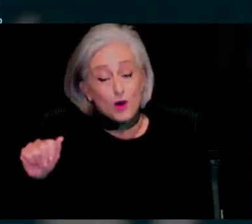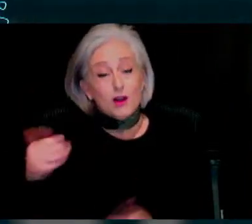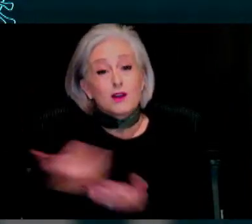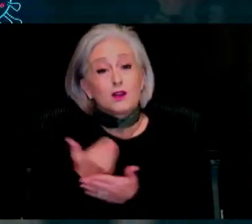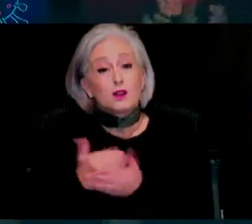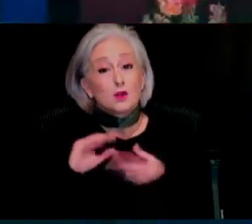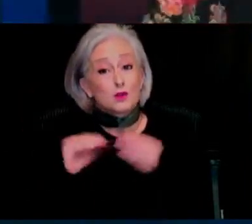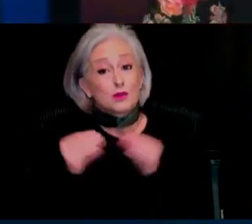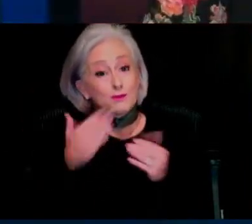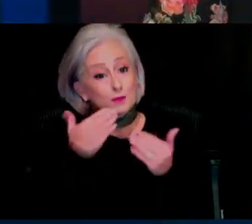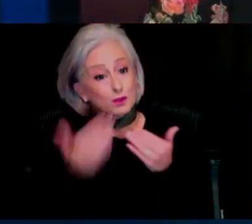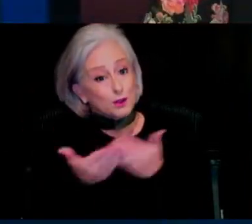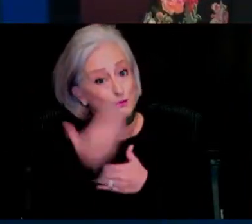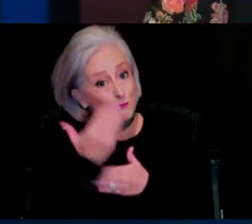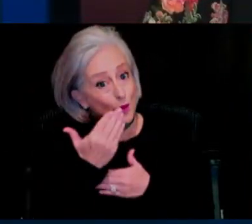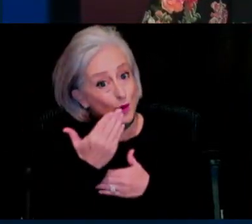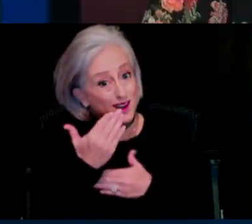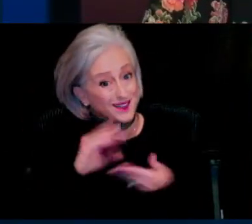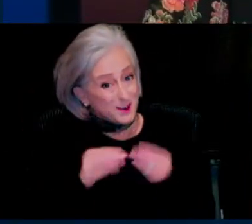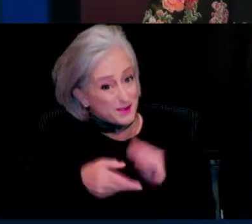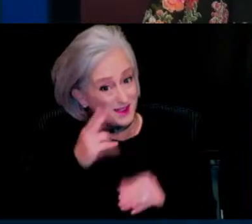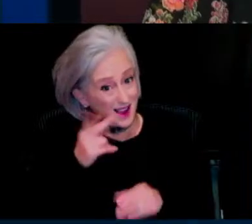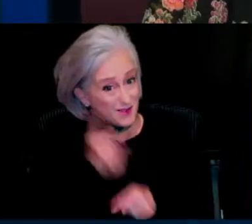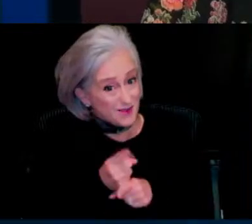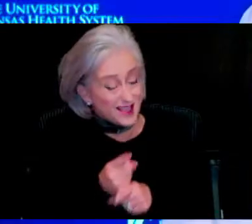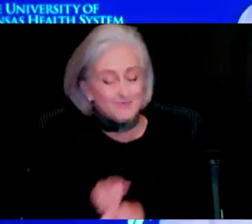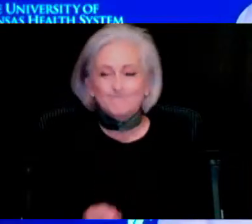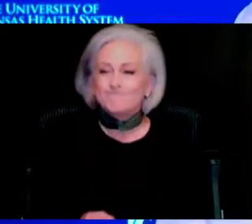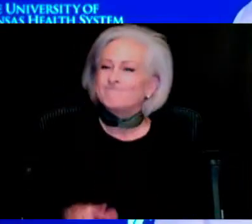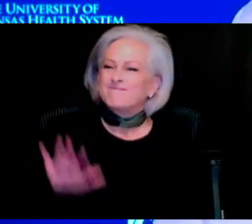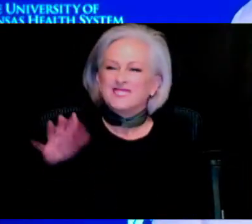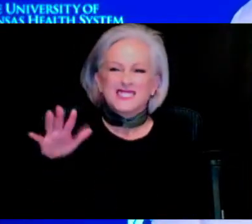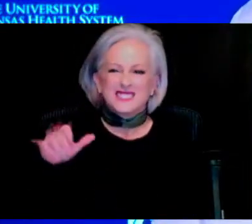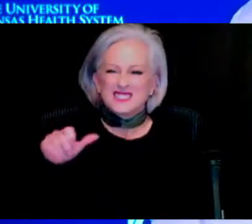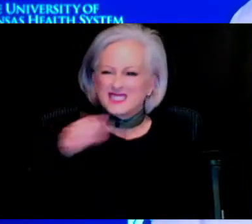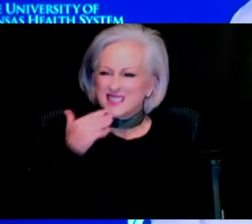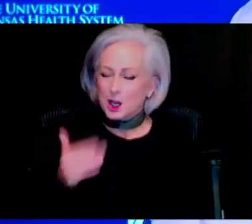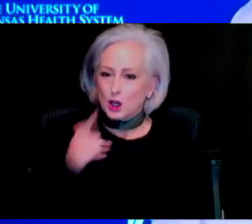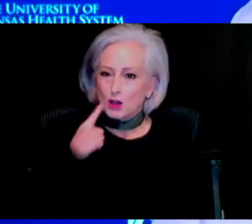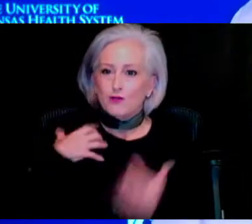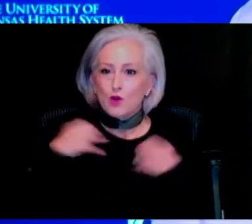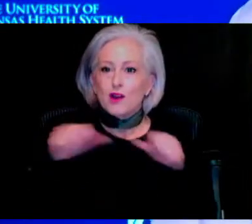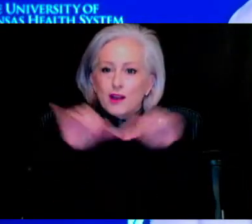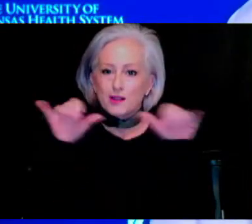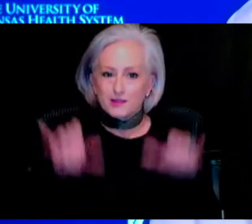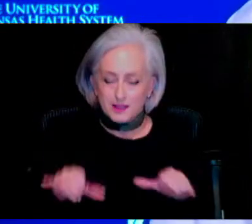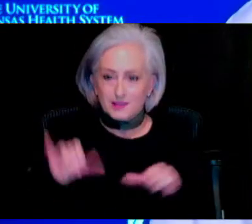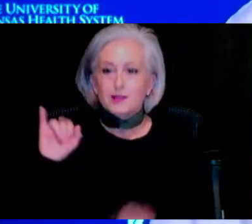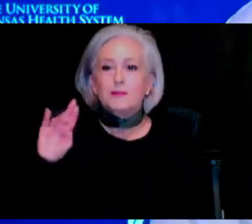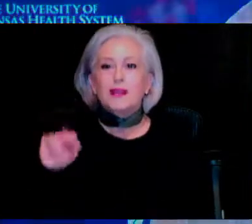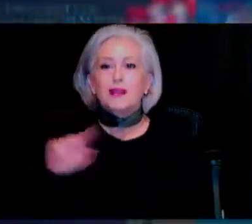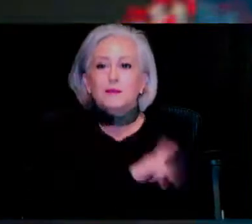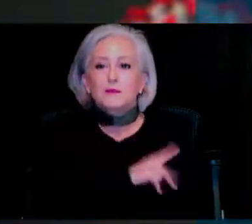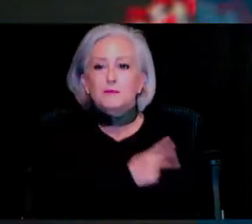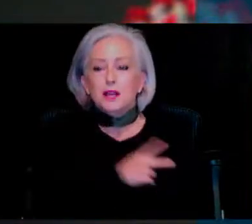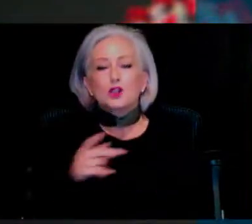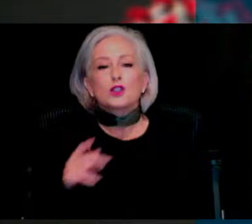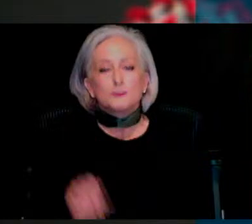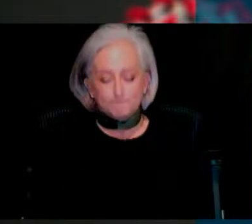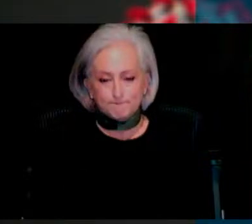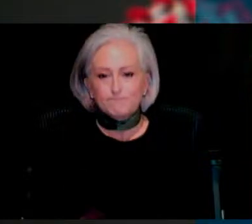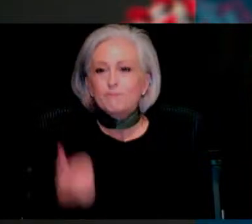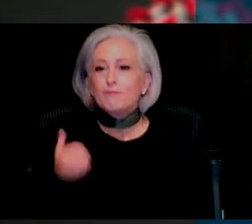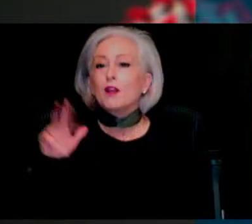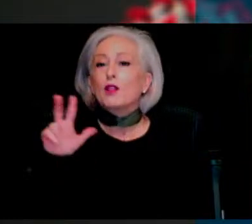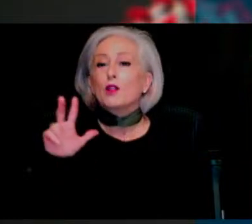They're high. They're high, right? Yeah, not so good for the health system and the inpatient infections. We have 35 active